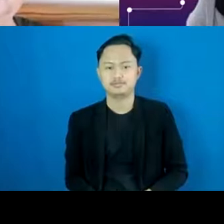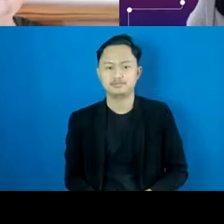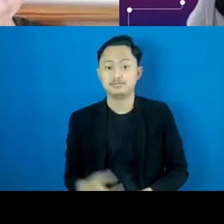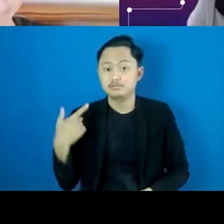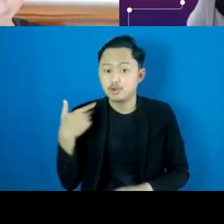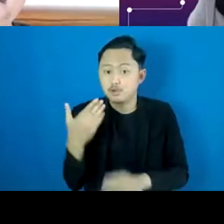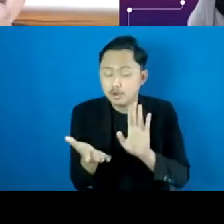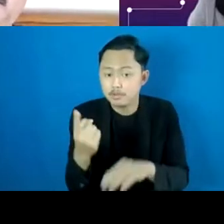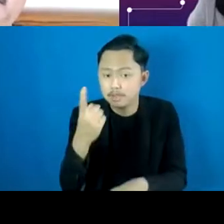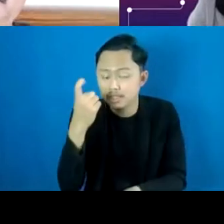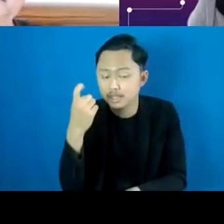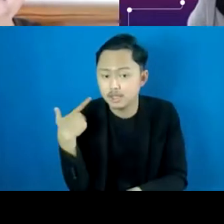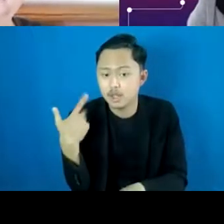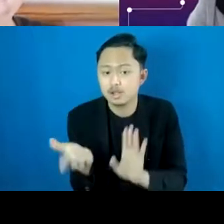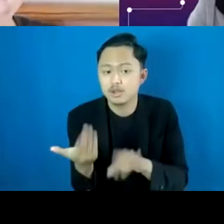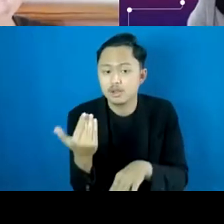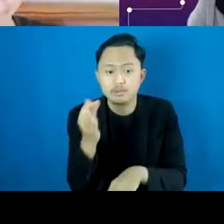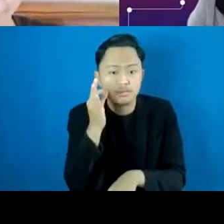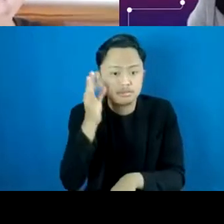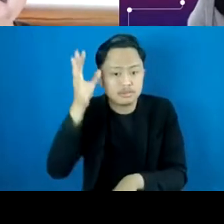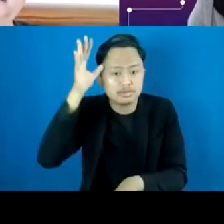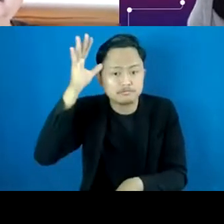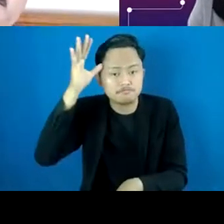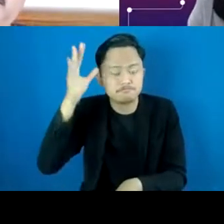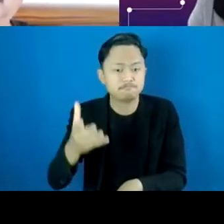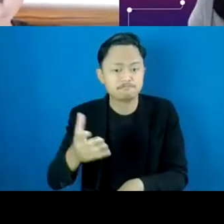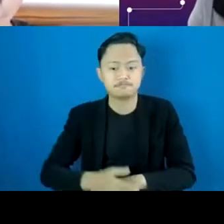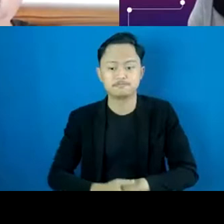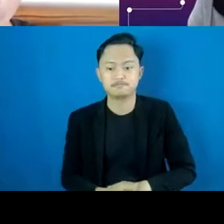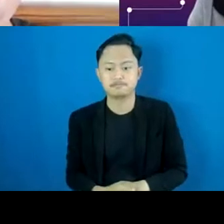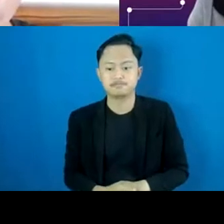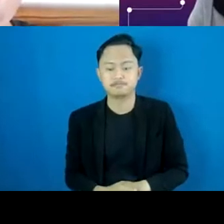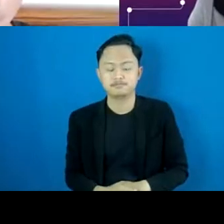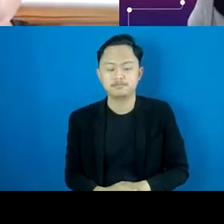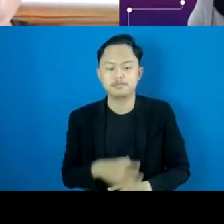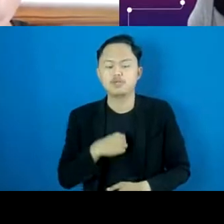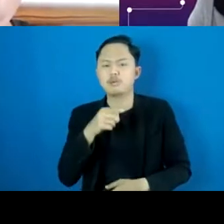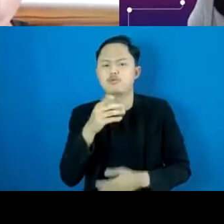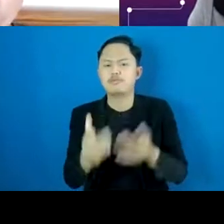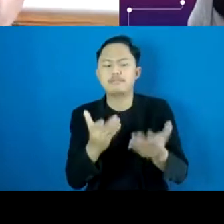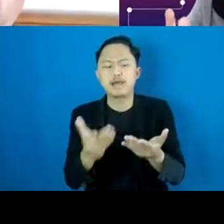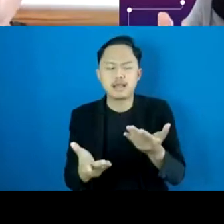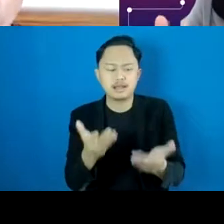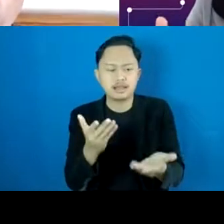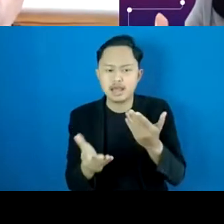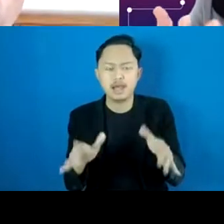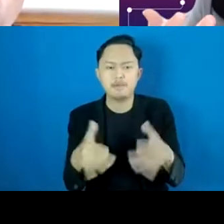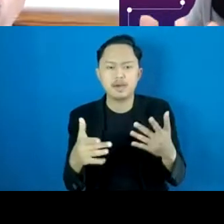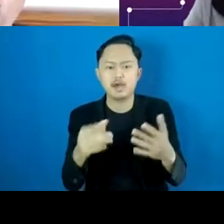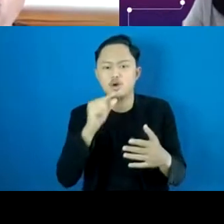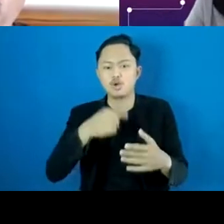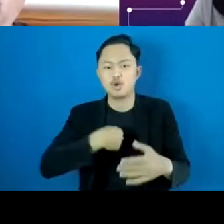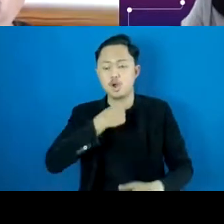the question? I couldn't understand the question. What are the considerations for the e-bus drivers